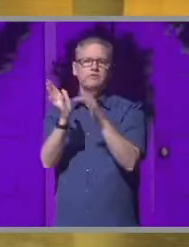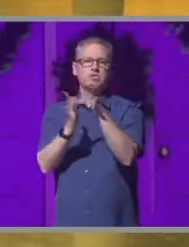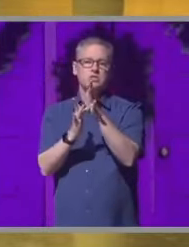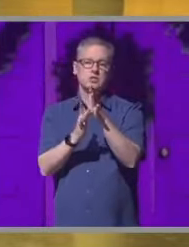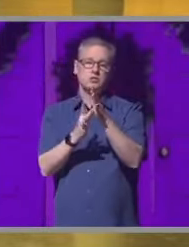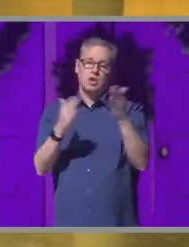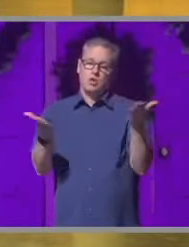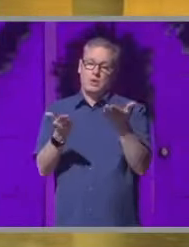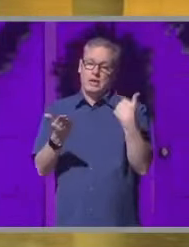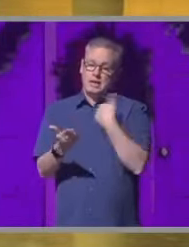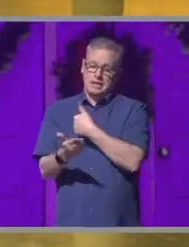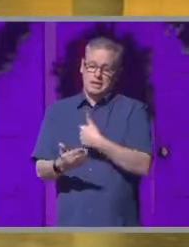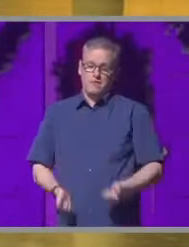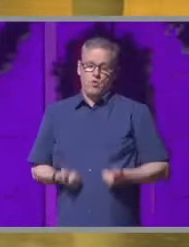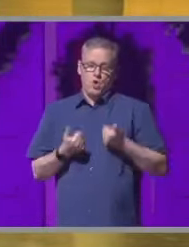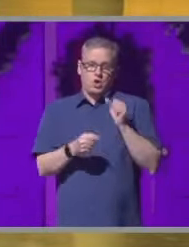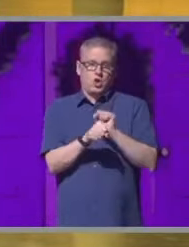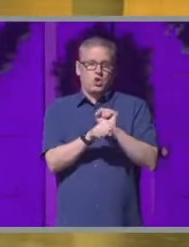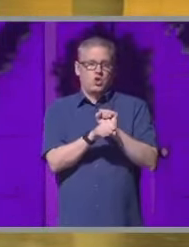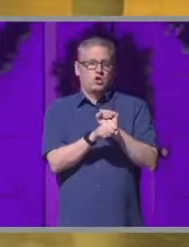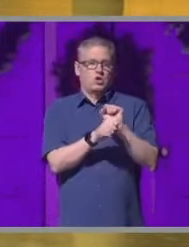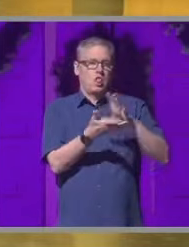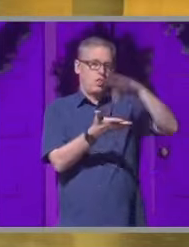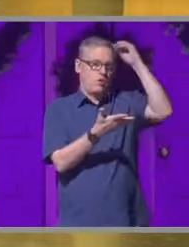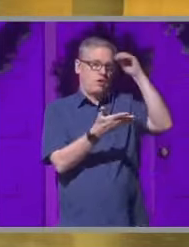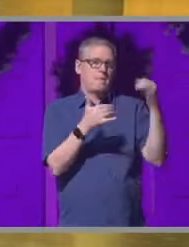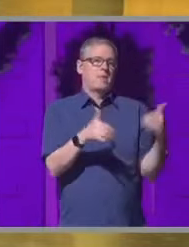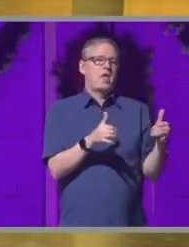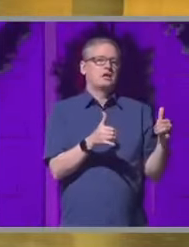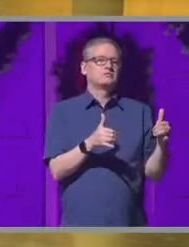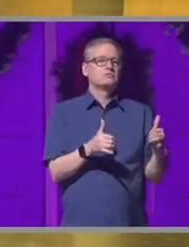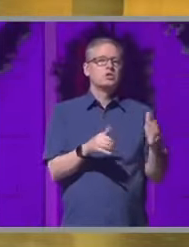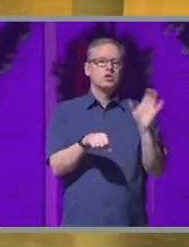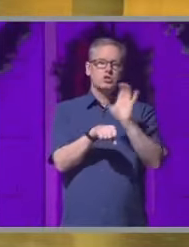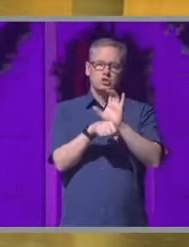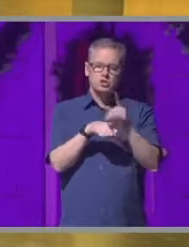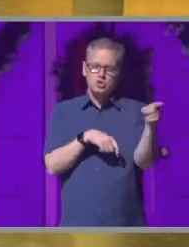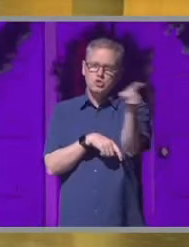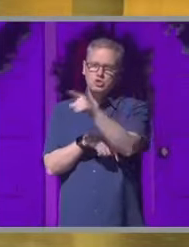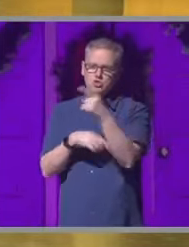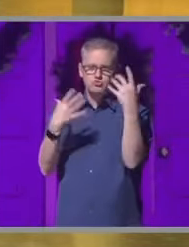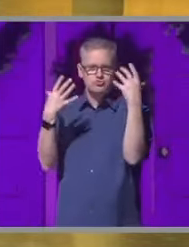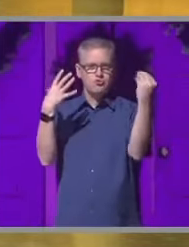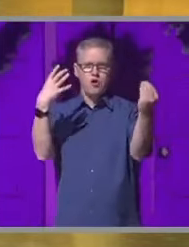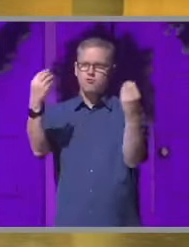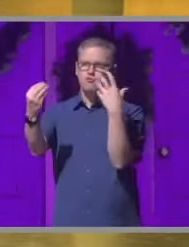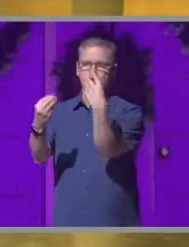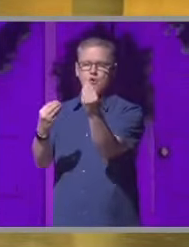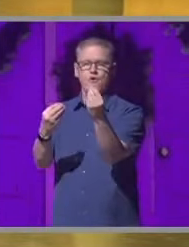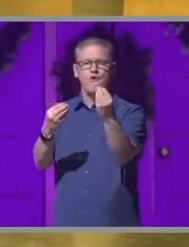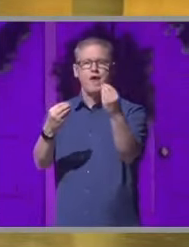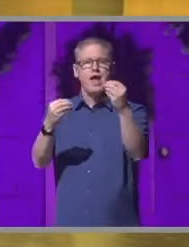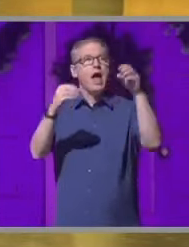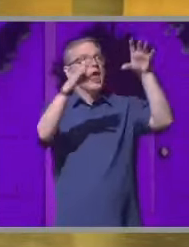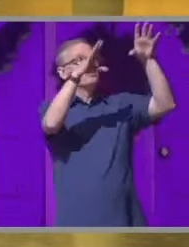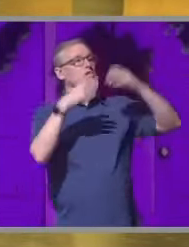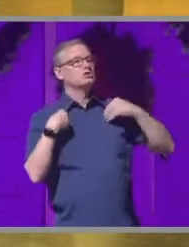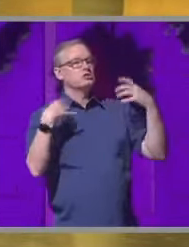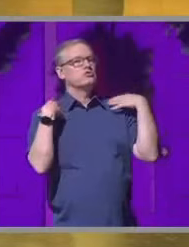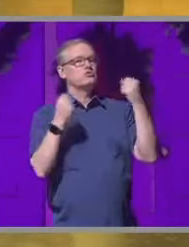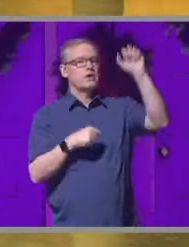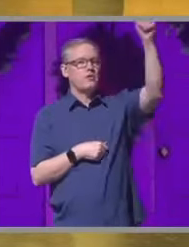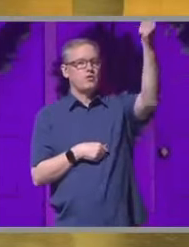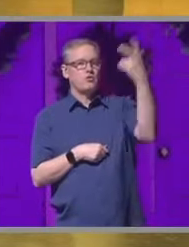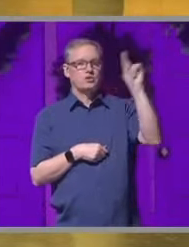live, work, learn, and play. Well, church, may you go and may you be strengthened in the grace that is